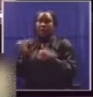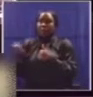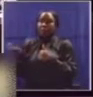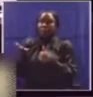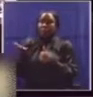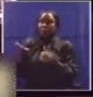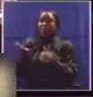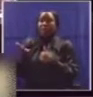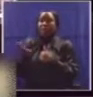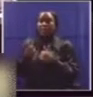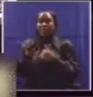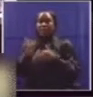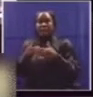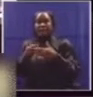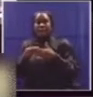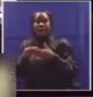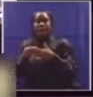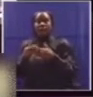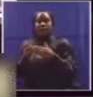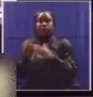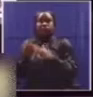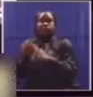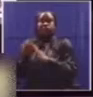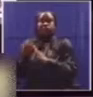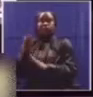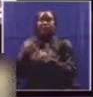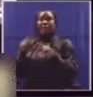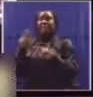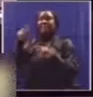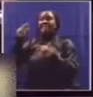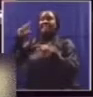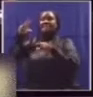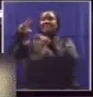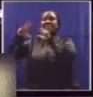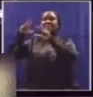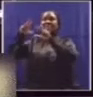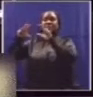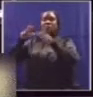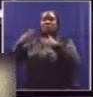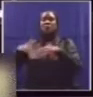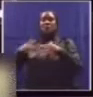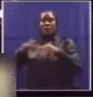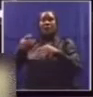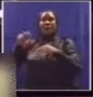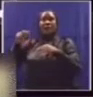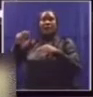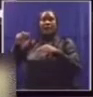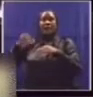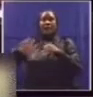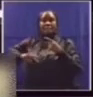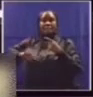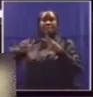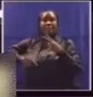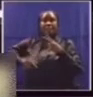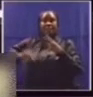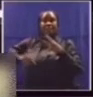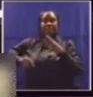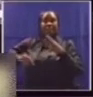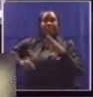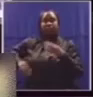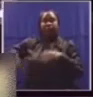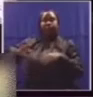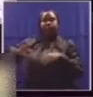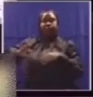medical schemes, while the investors are enjoying huge dividends, including dividends from the Johannesburg Stock Exchange. The